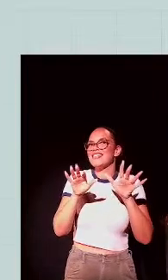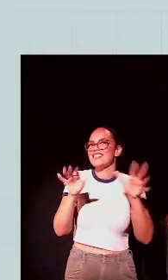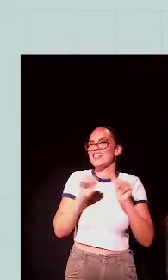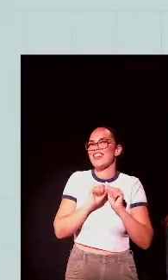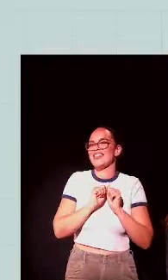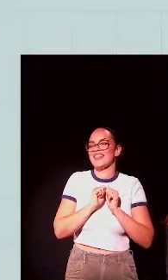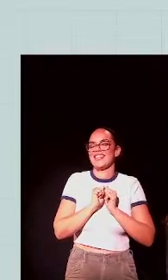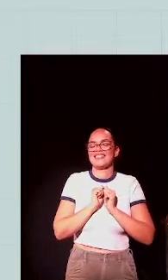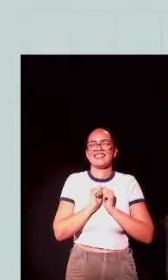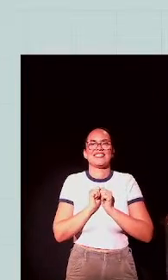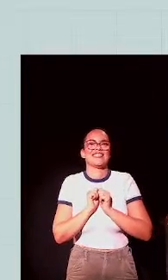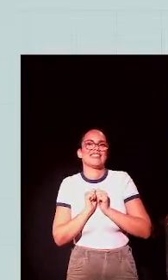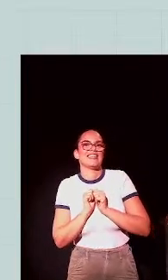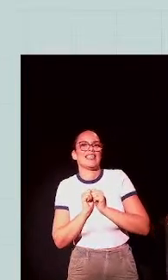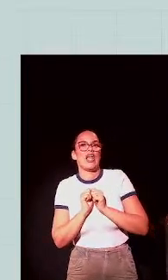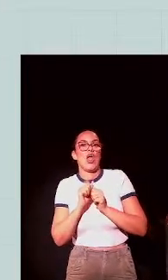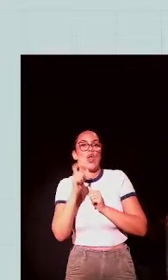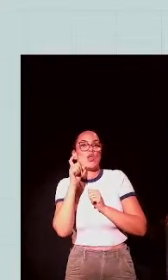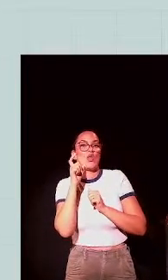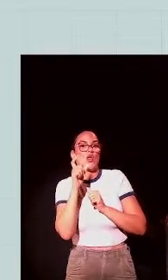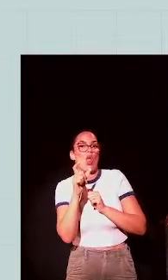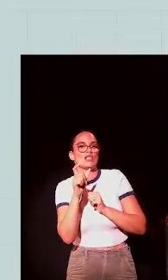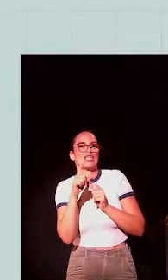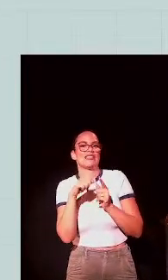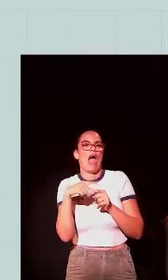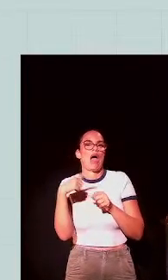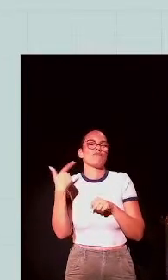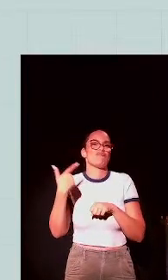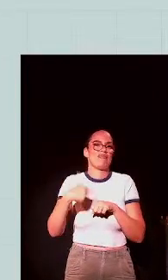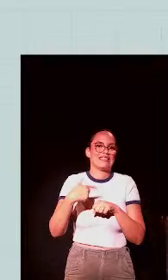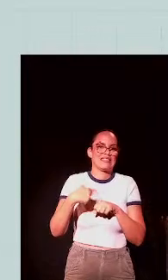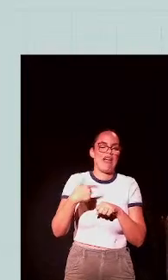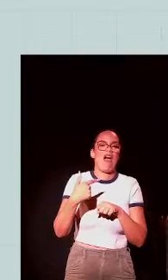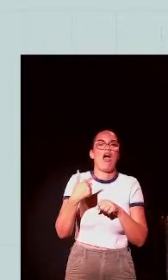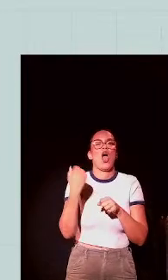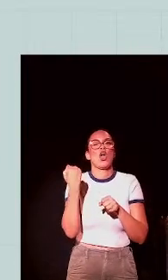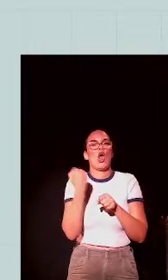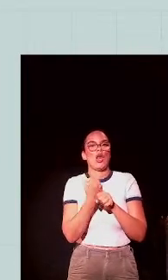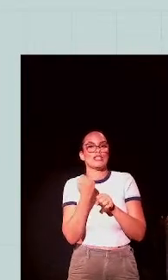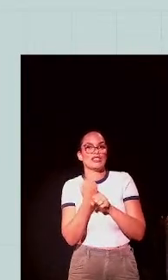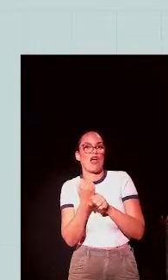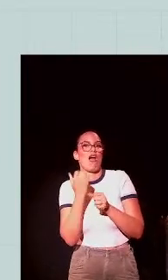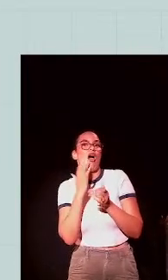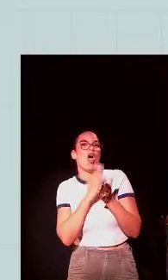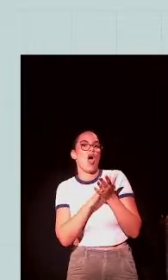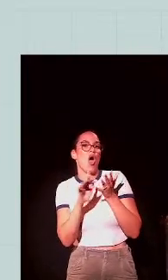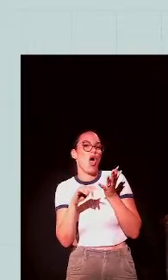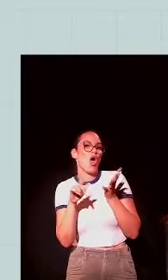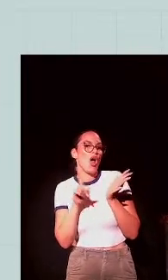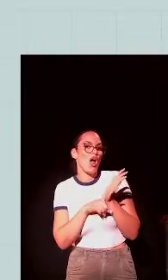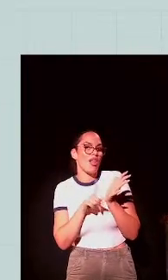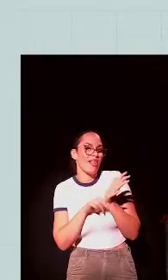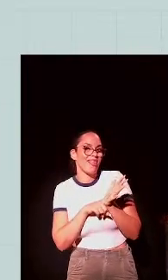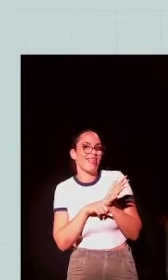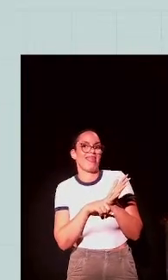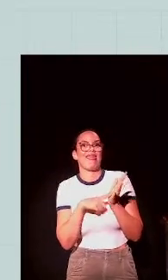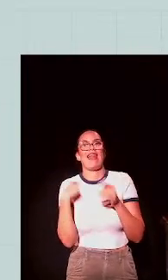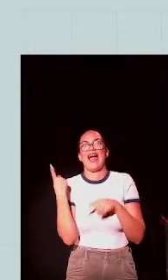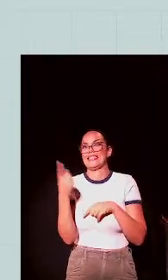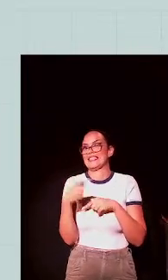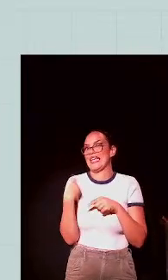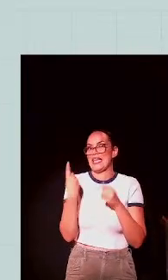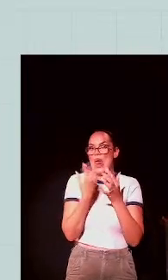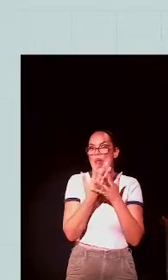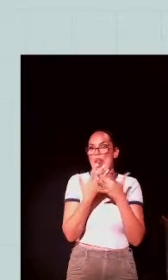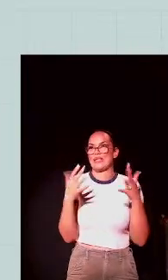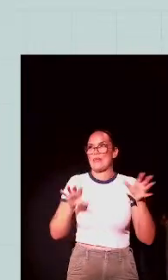places. So Colchester and Bristol and Gloucester and Hull, and then Manchester and London, and hopefully more as time goes by. So that's super exciting.